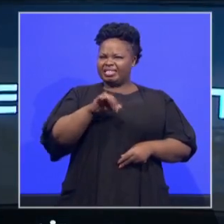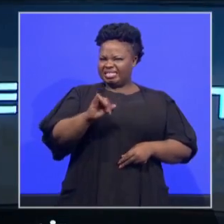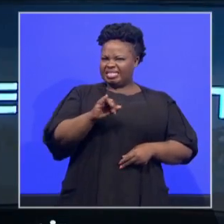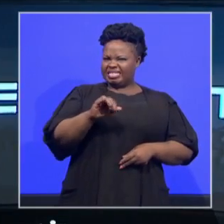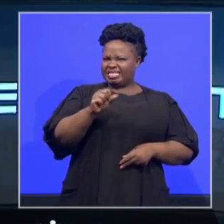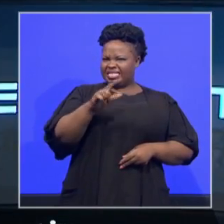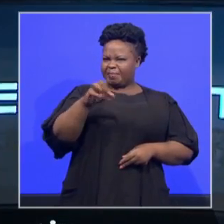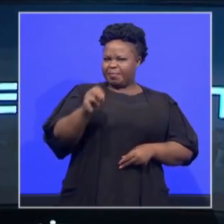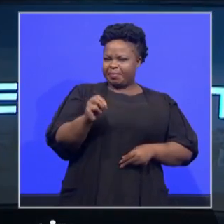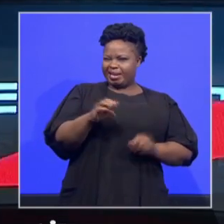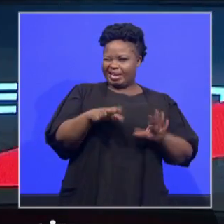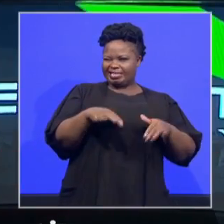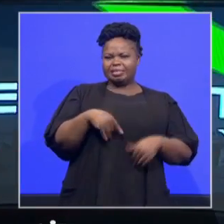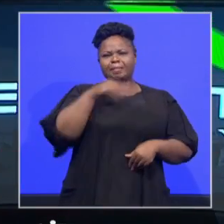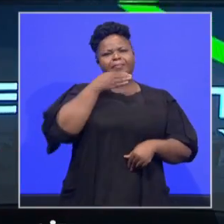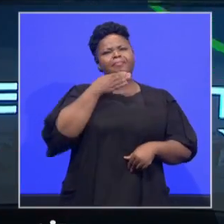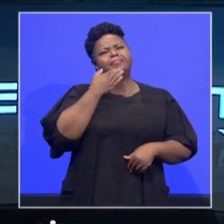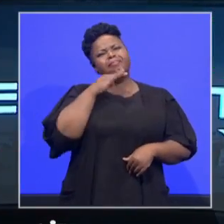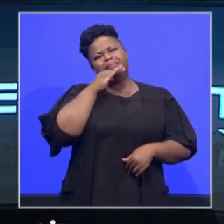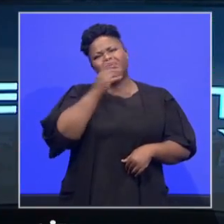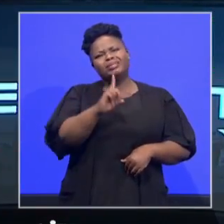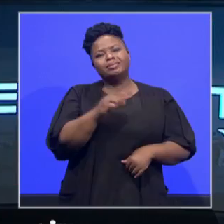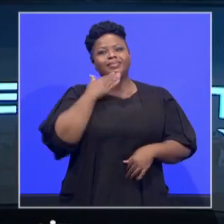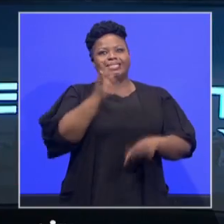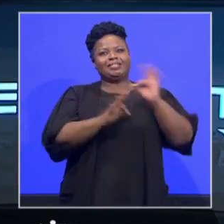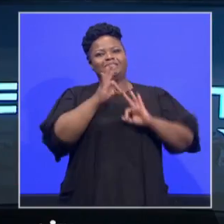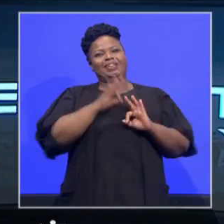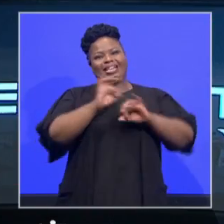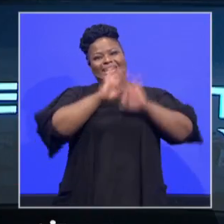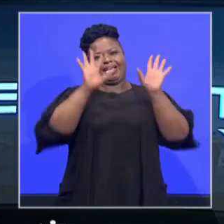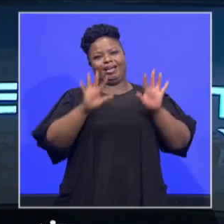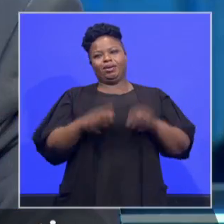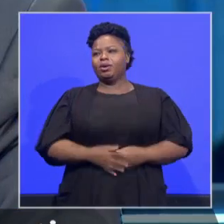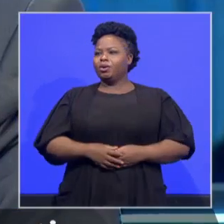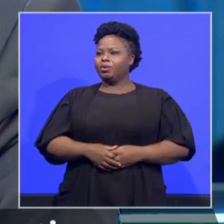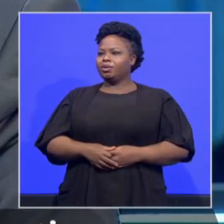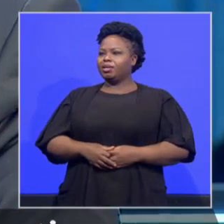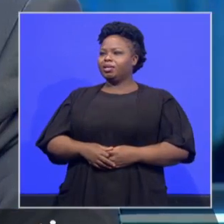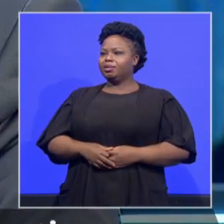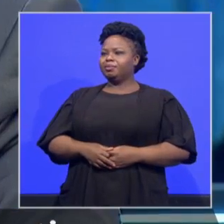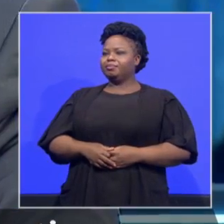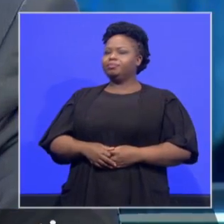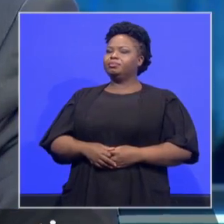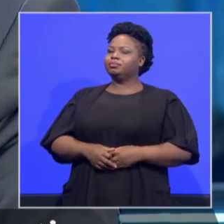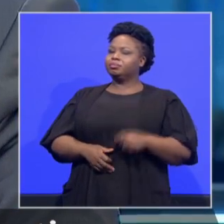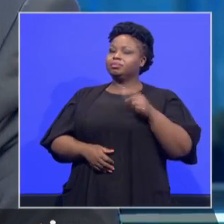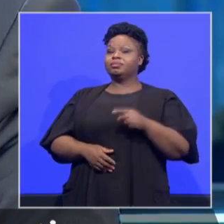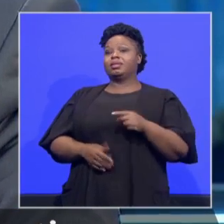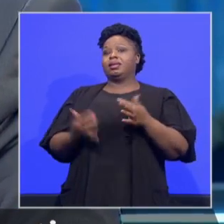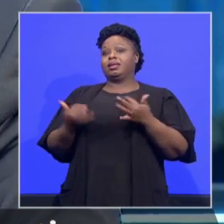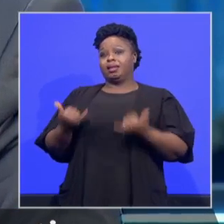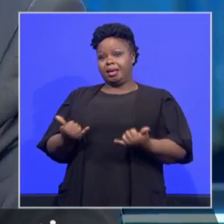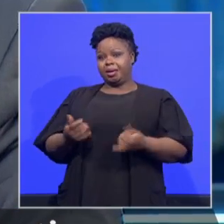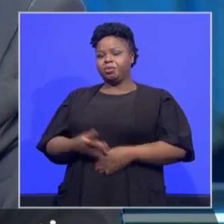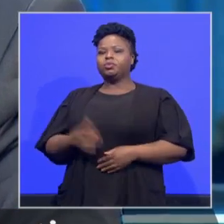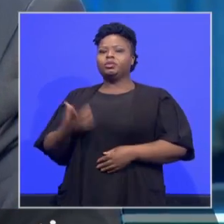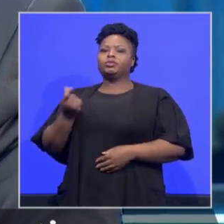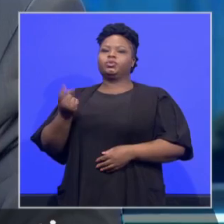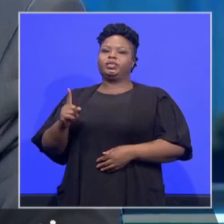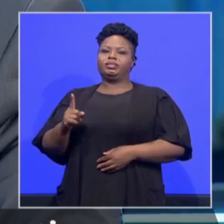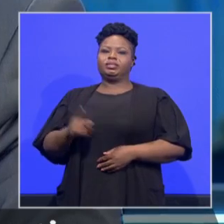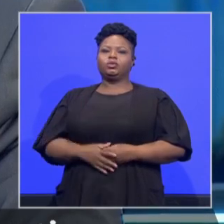terms? I'll try to explain it in layman's terms. So basically what we are doing is we are using